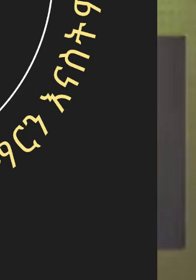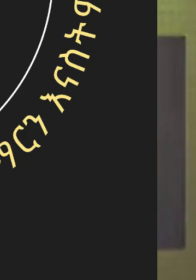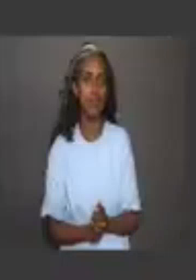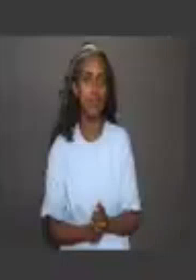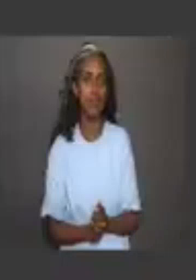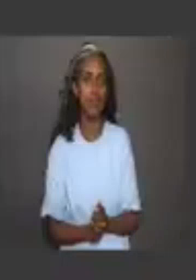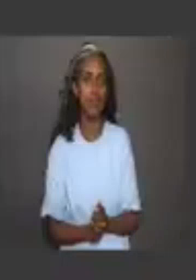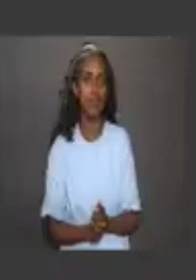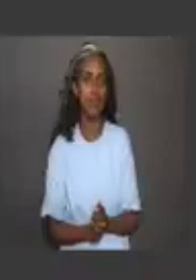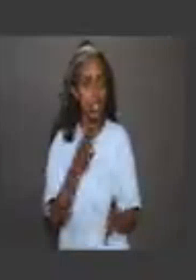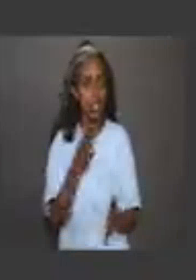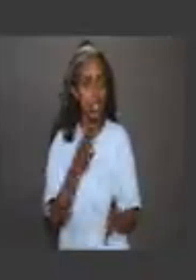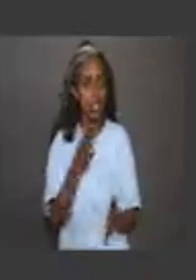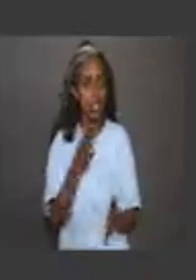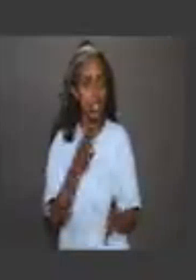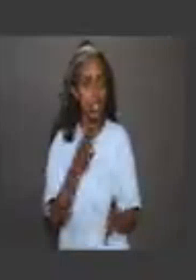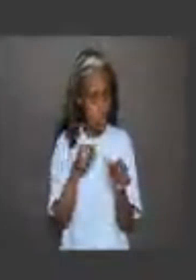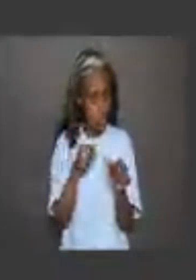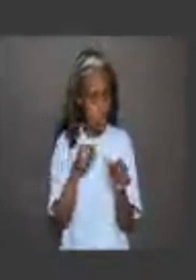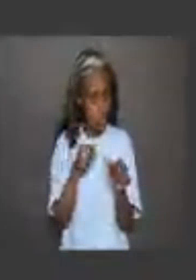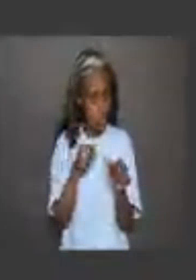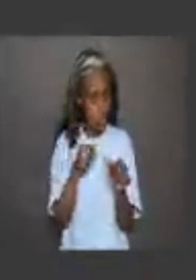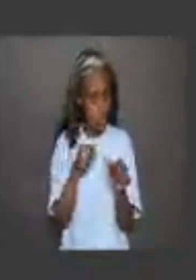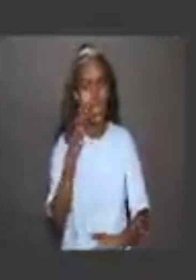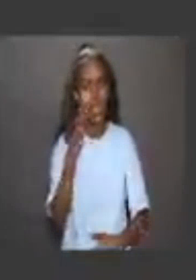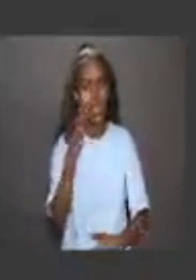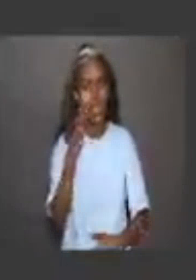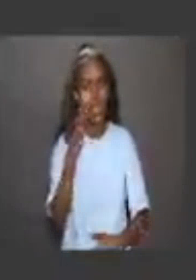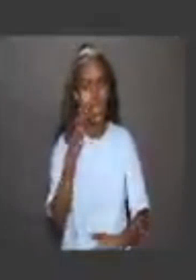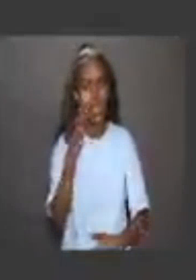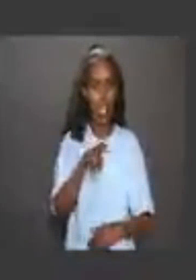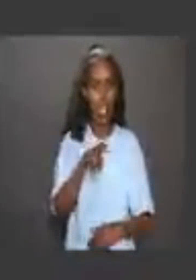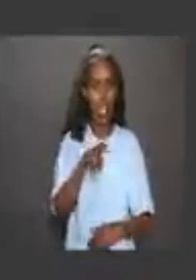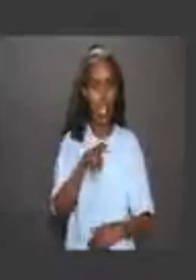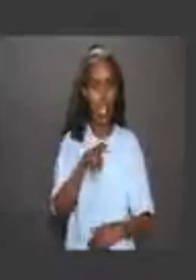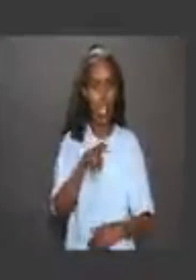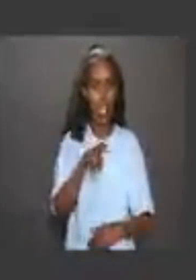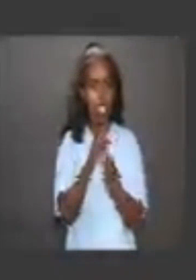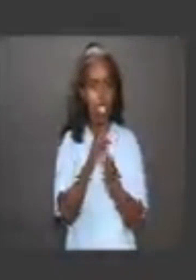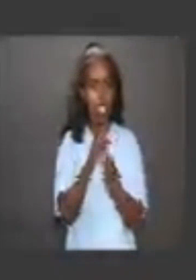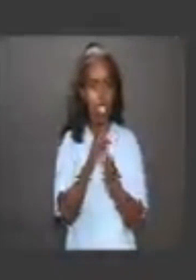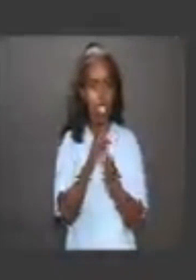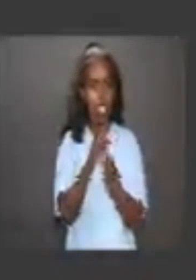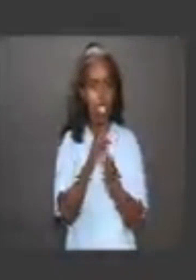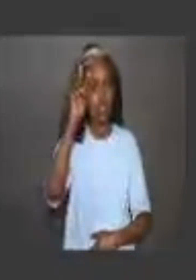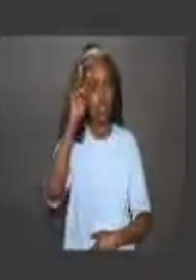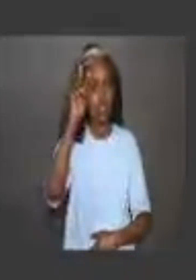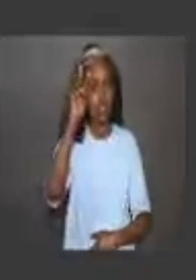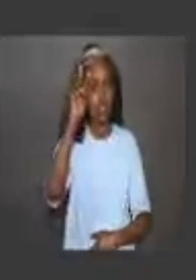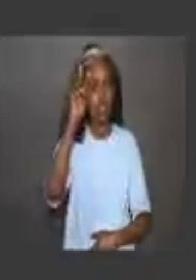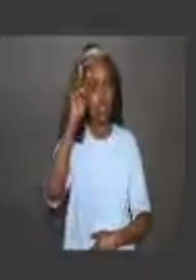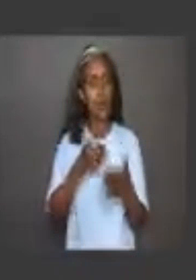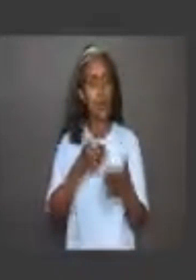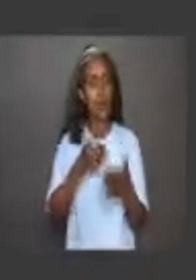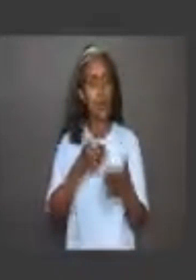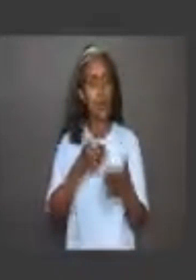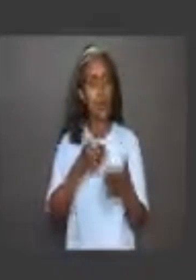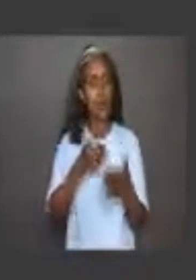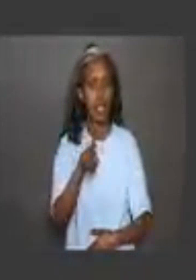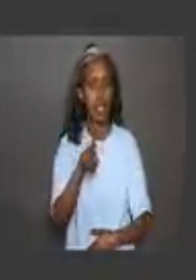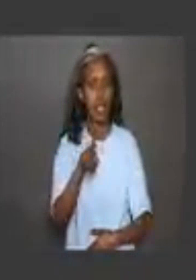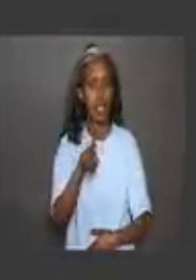If you remember, f of x was x squared minus x